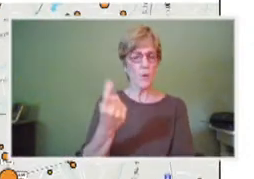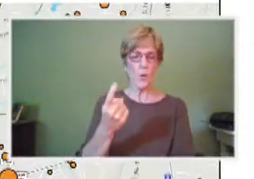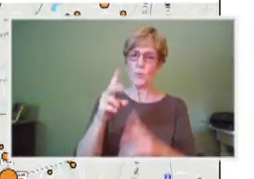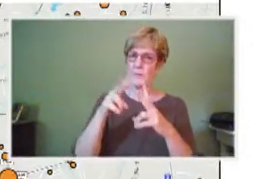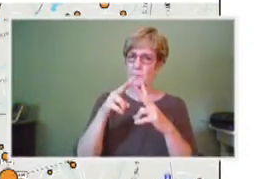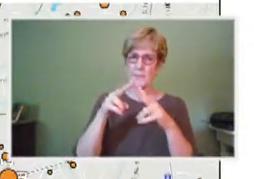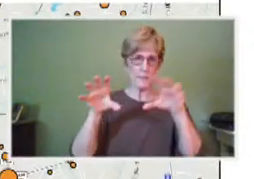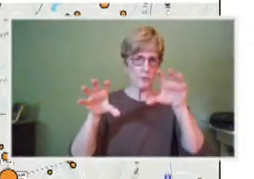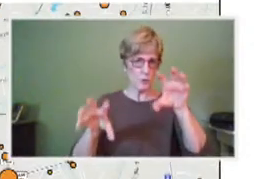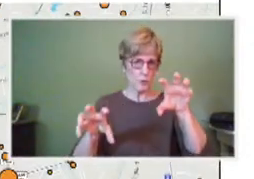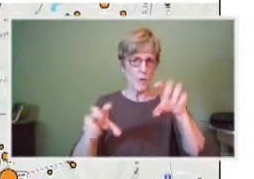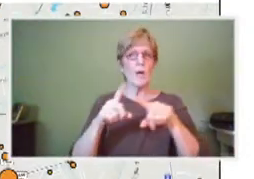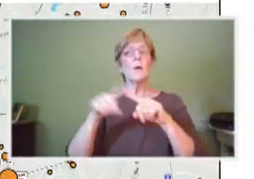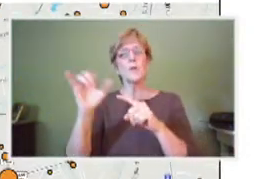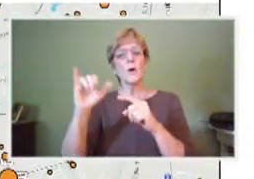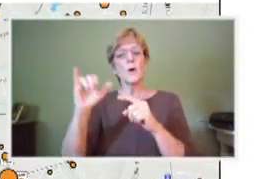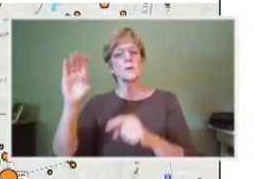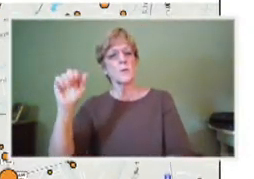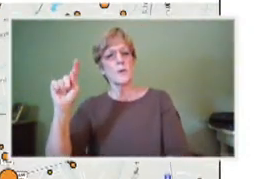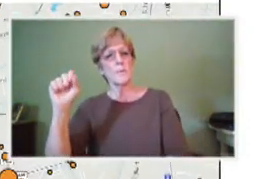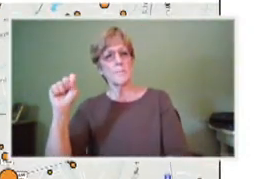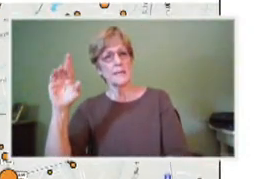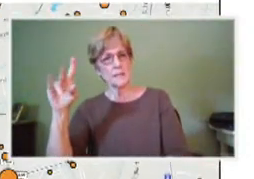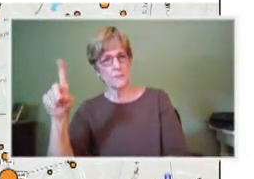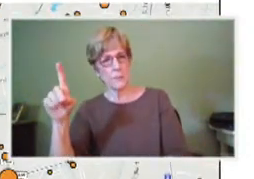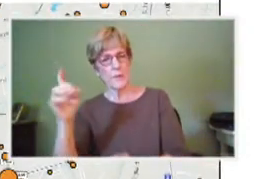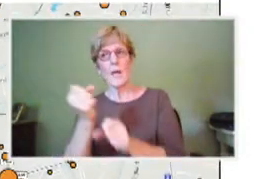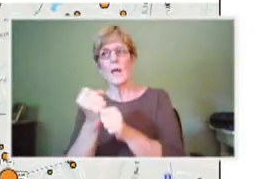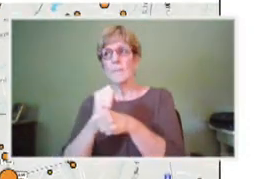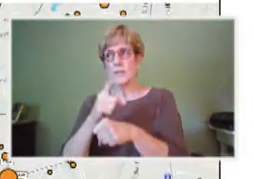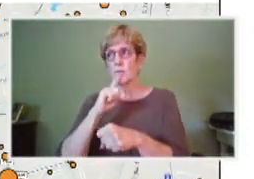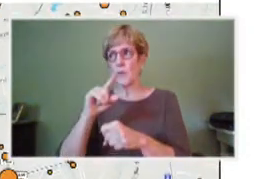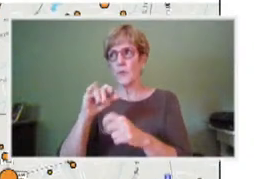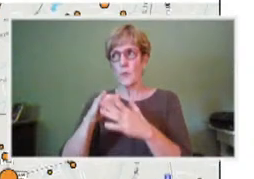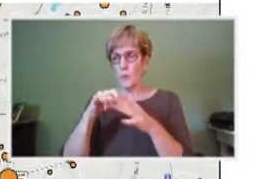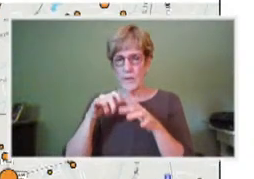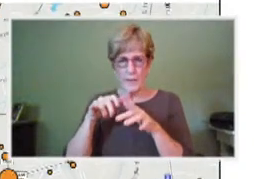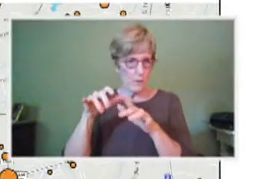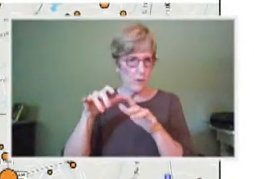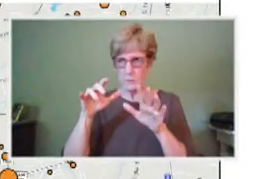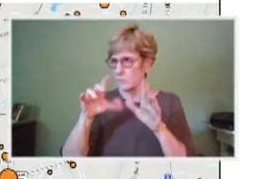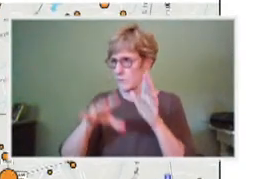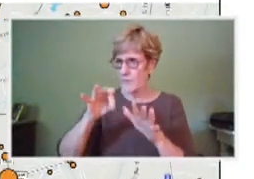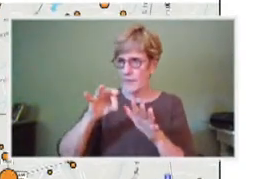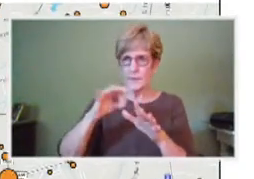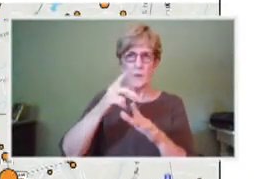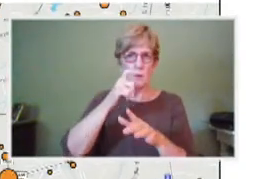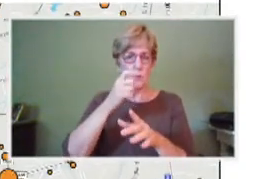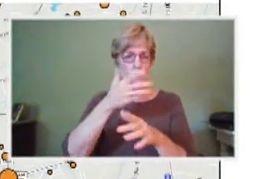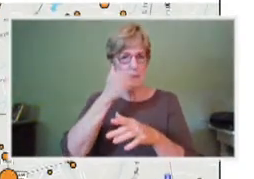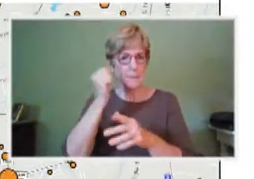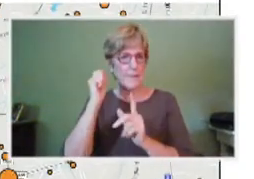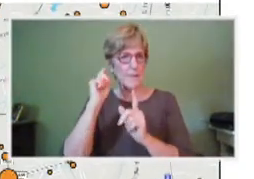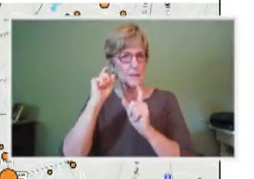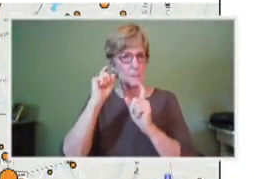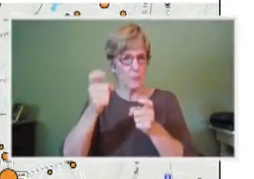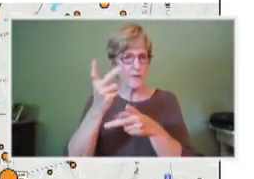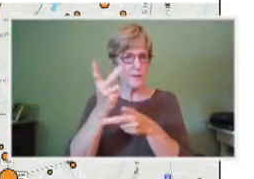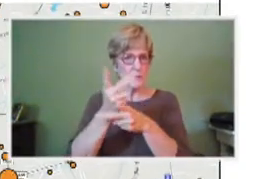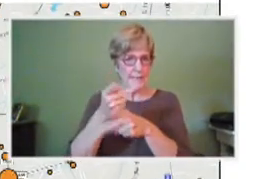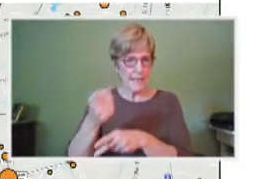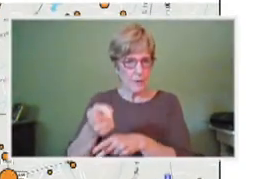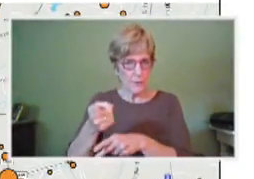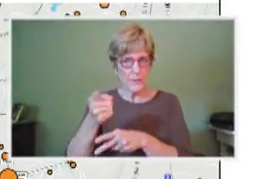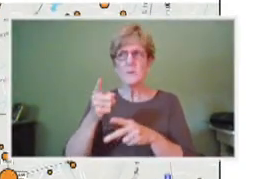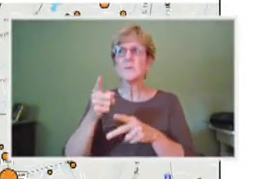for the Betty's Ford Road site. We want to ensure that we are consistently looking for the best possible providers for this model across the continuum